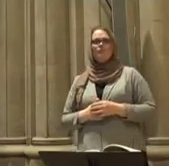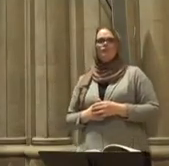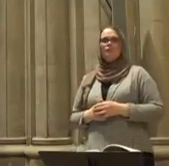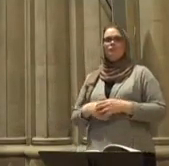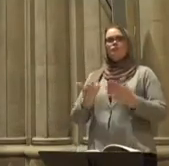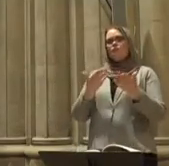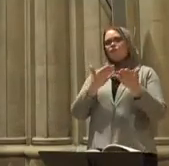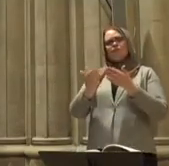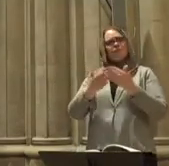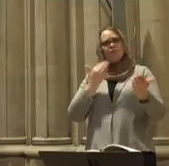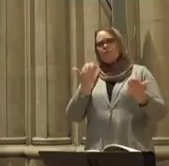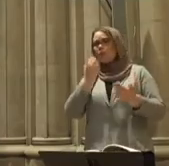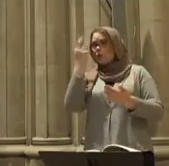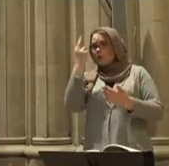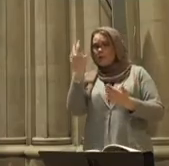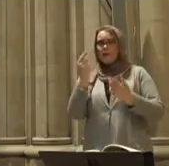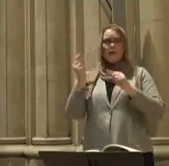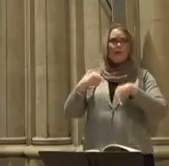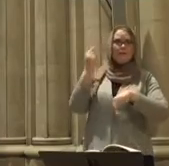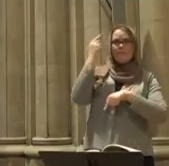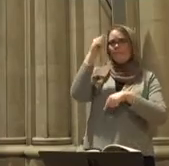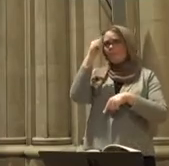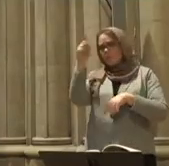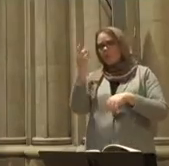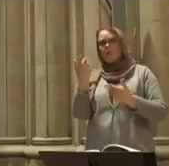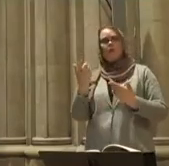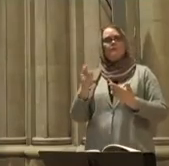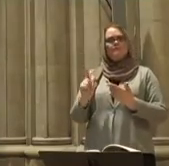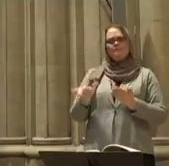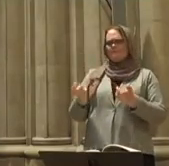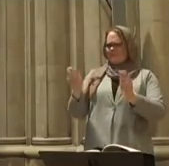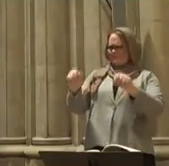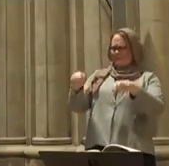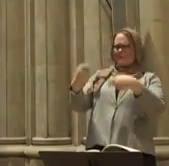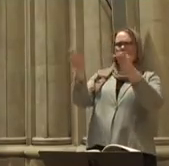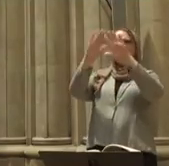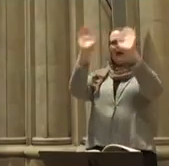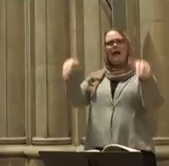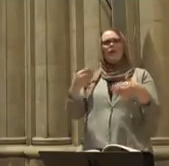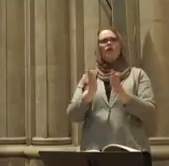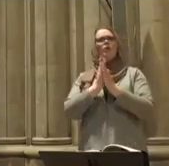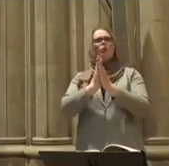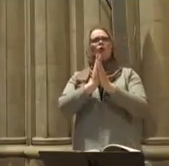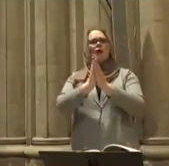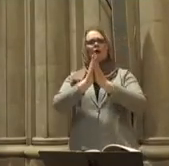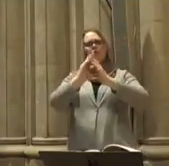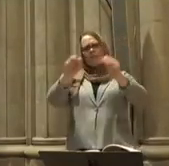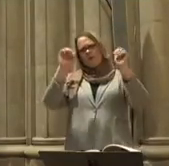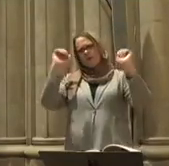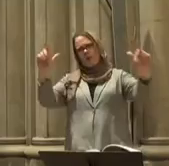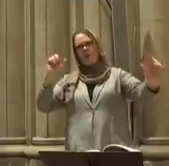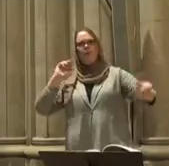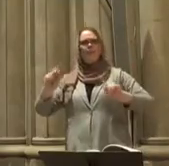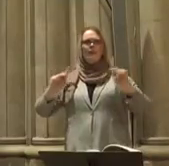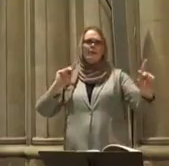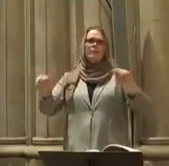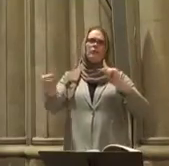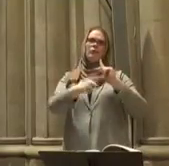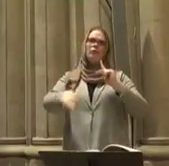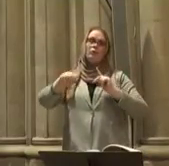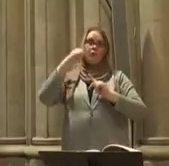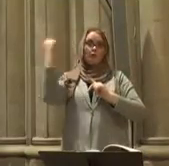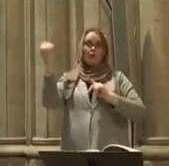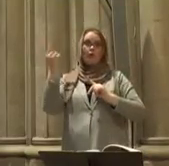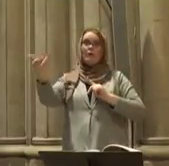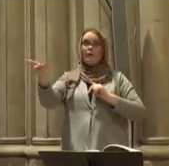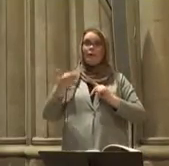Whatever has brought you here this morning, please know that this is a house of prayer for all people, and you are always, always welcome here,